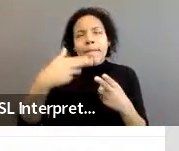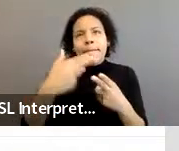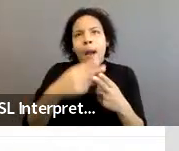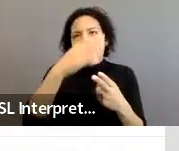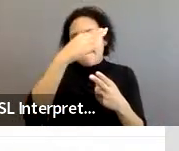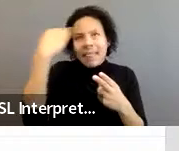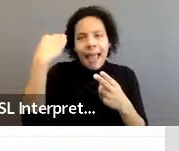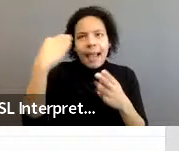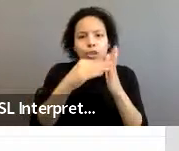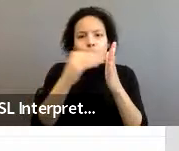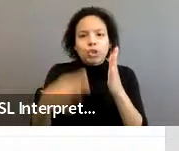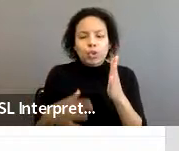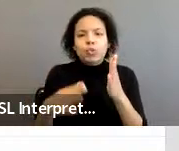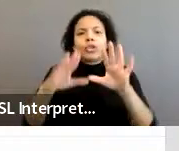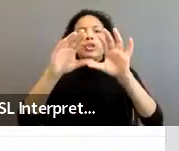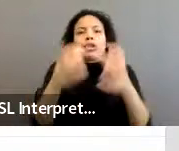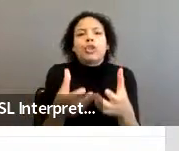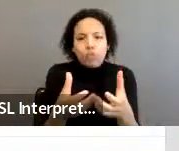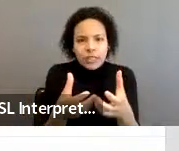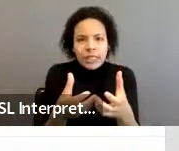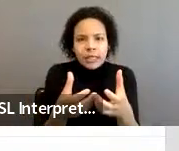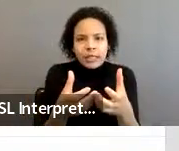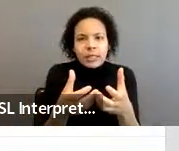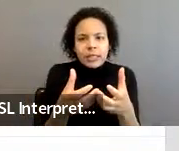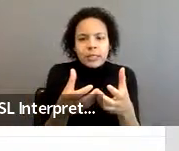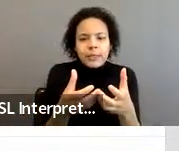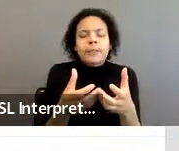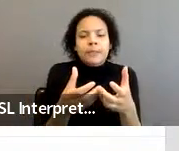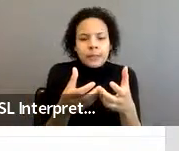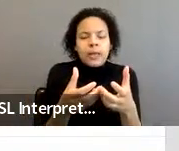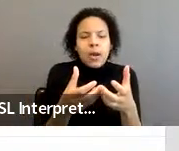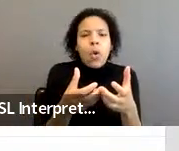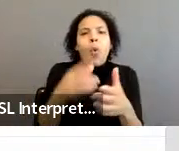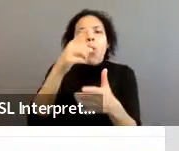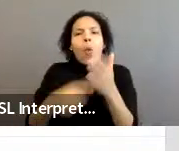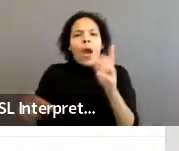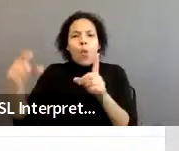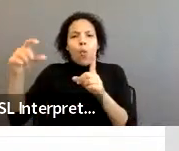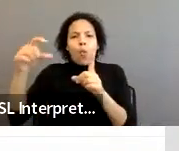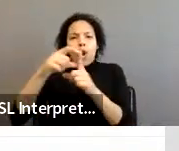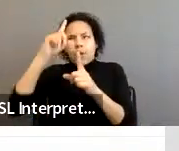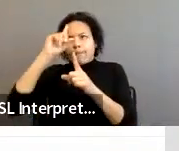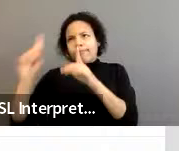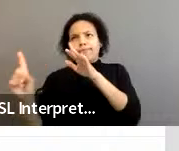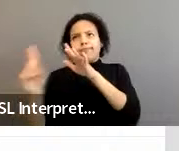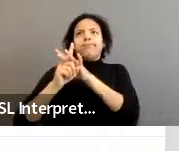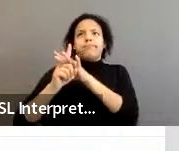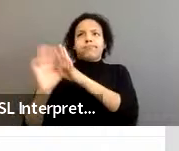comes to mind? So we'll leave this poll open and let this generate for about a minute or so.